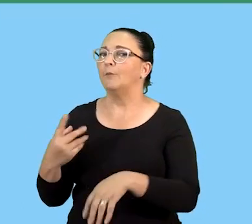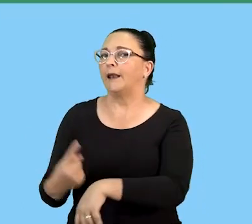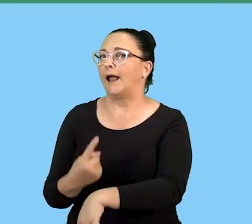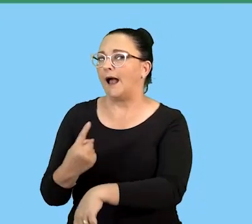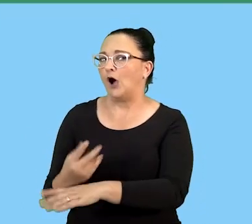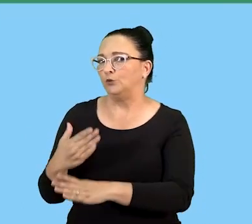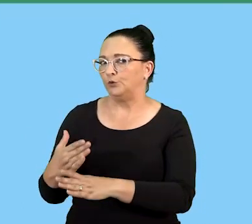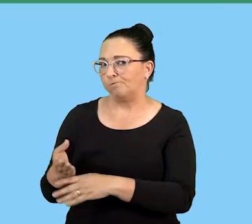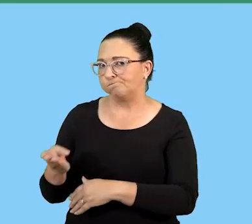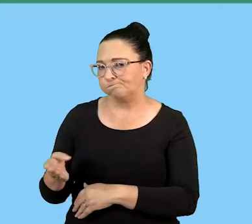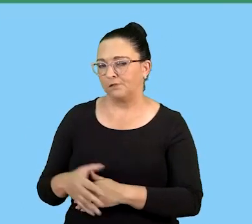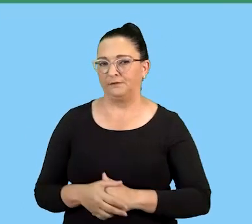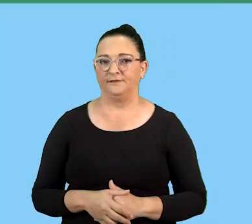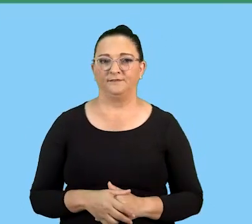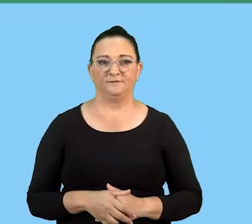hours that you are working.